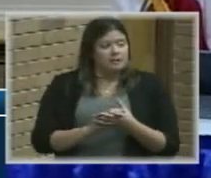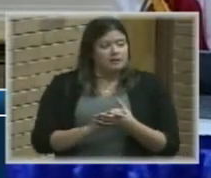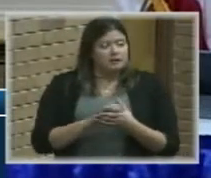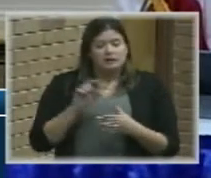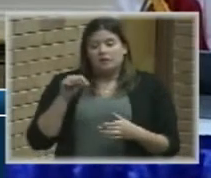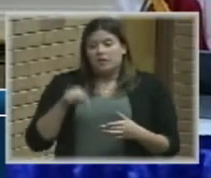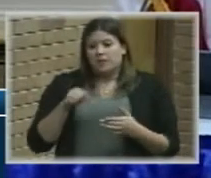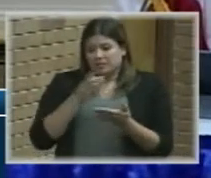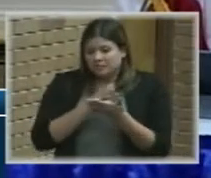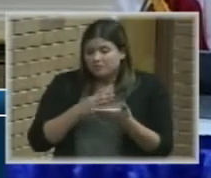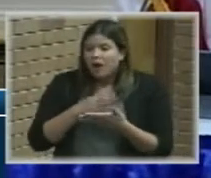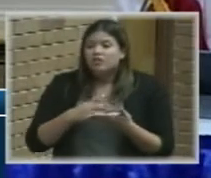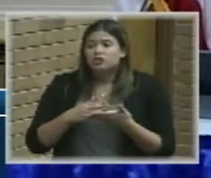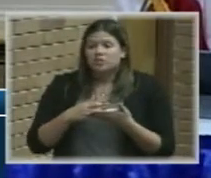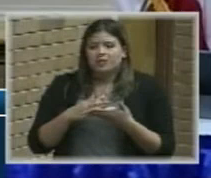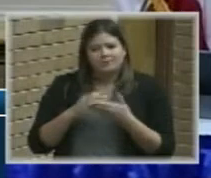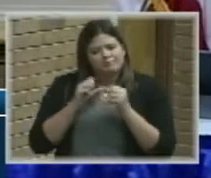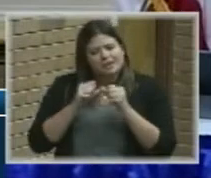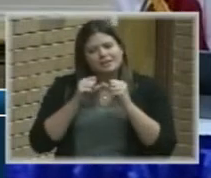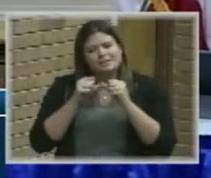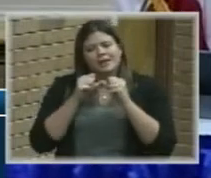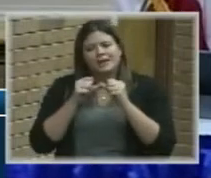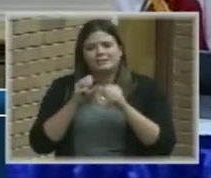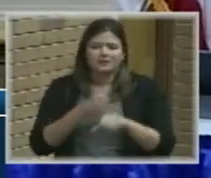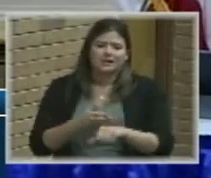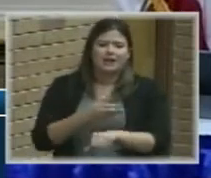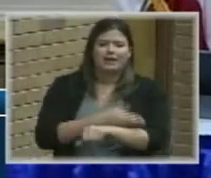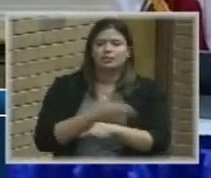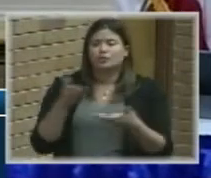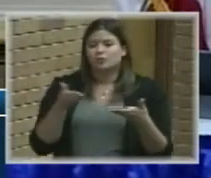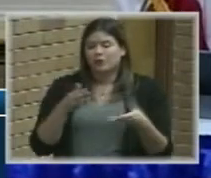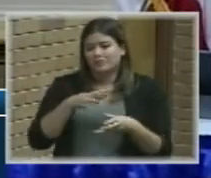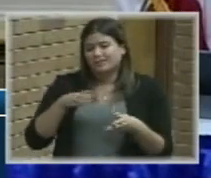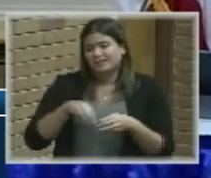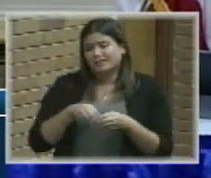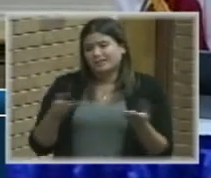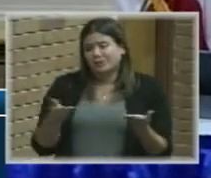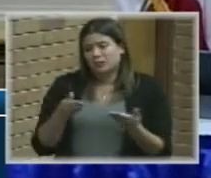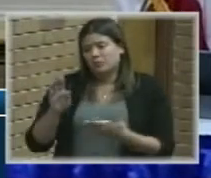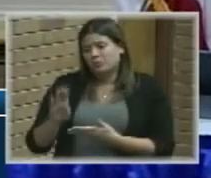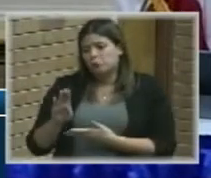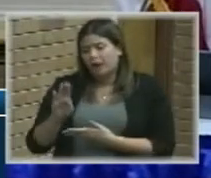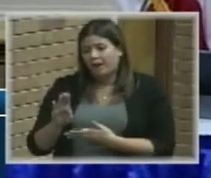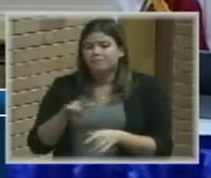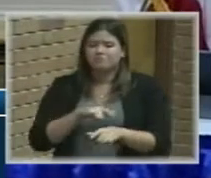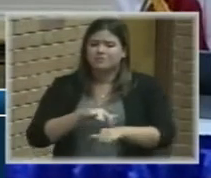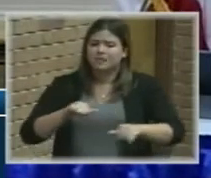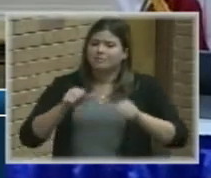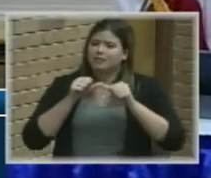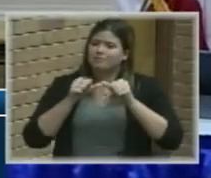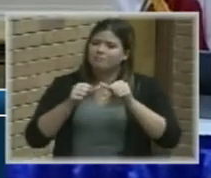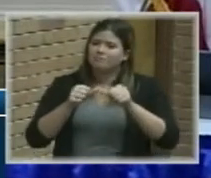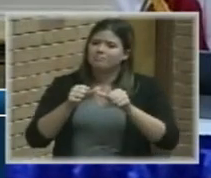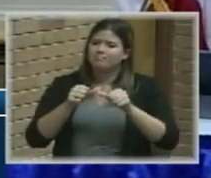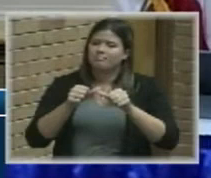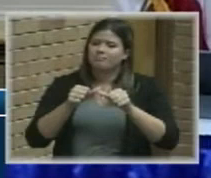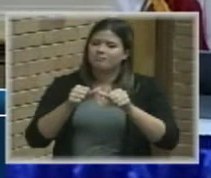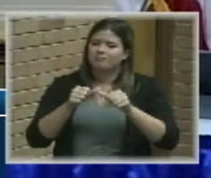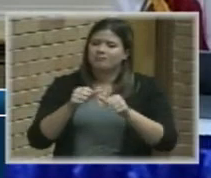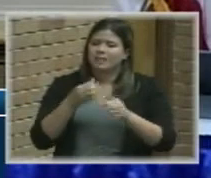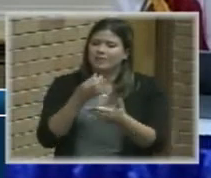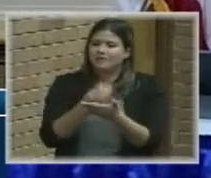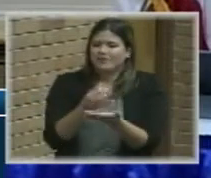maintains and enhances services in Brighton while at the same time maintaining